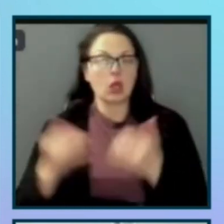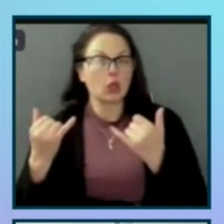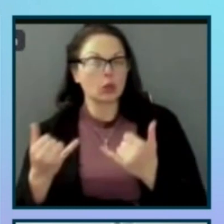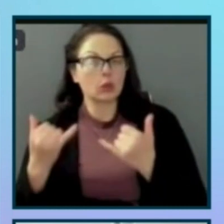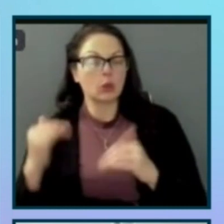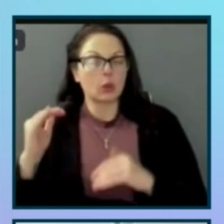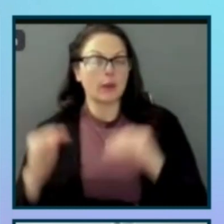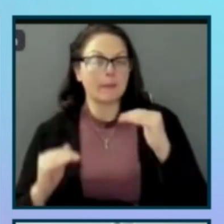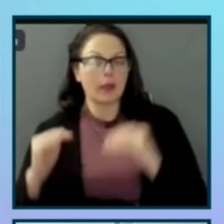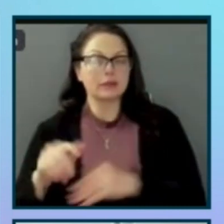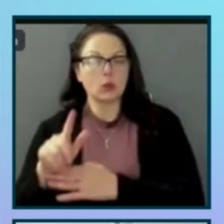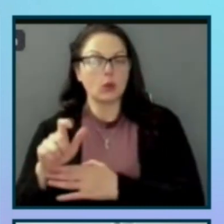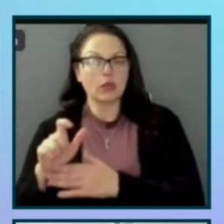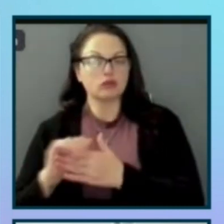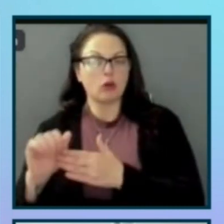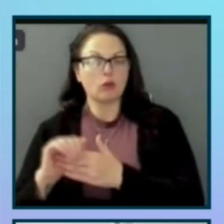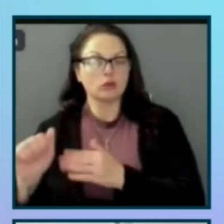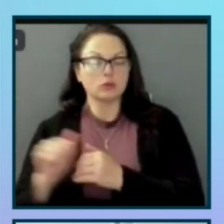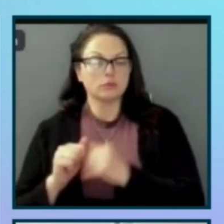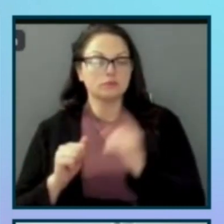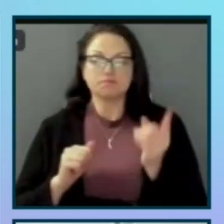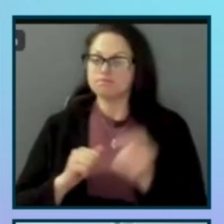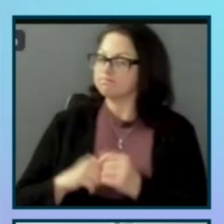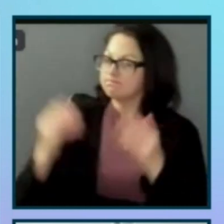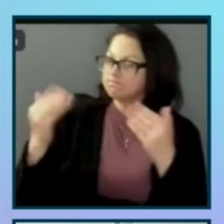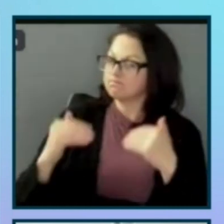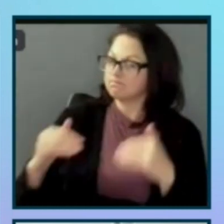define, $100. And next element.